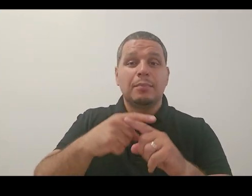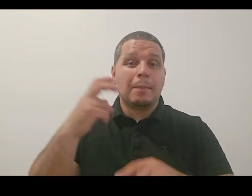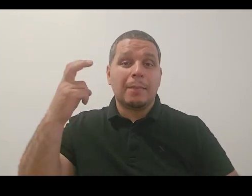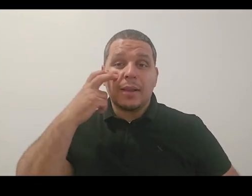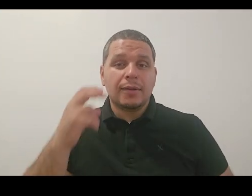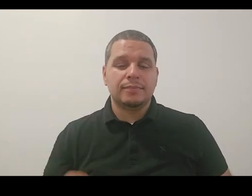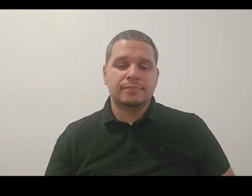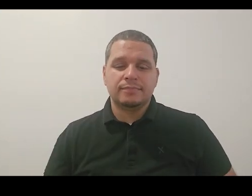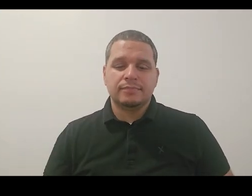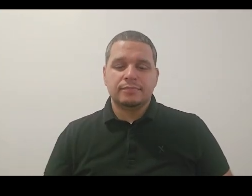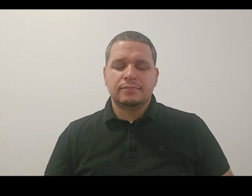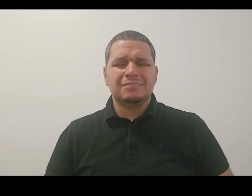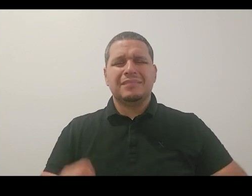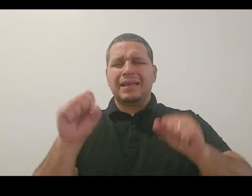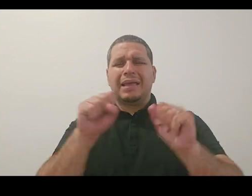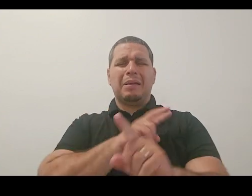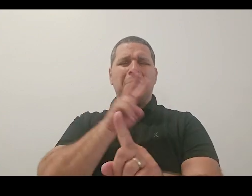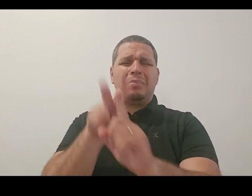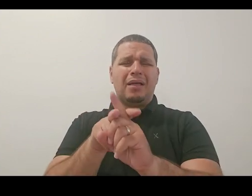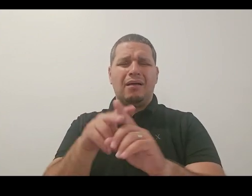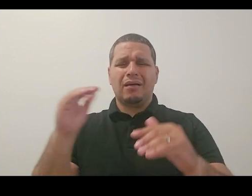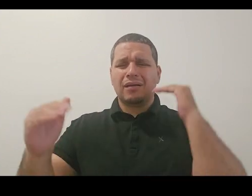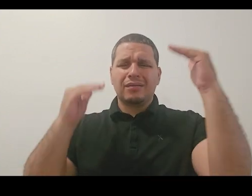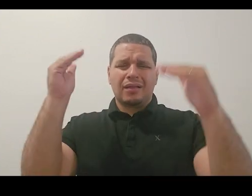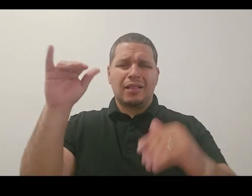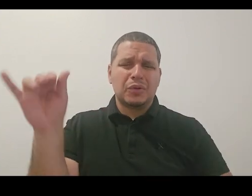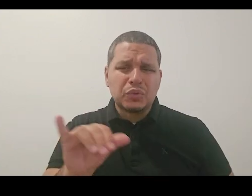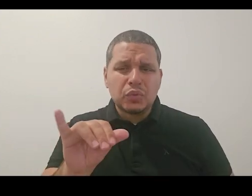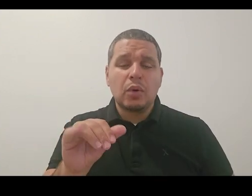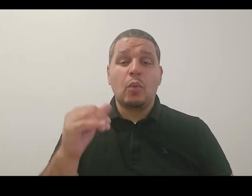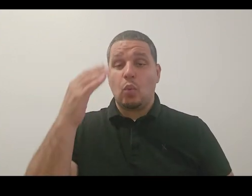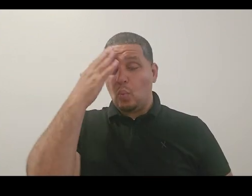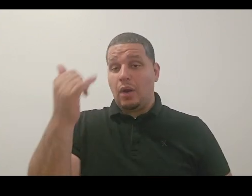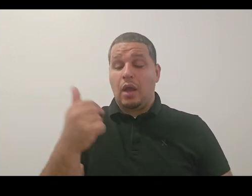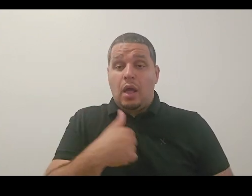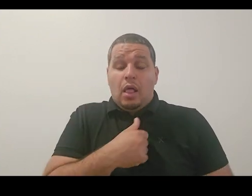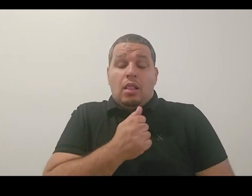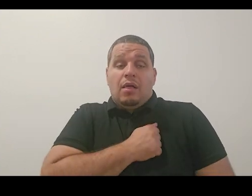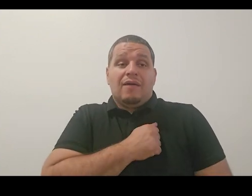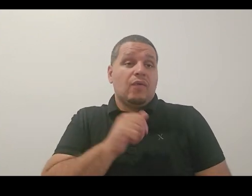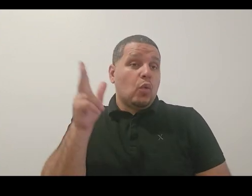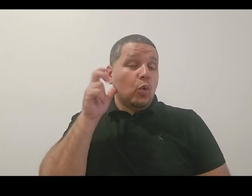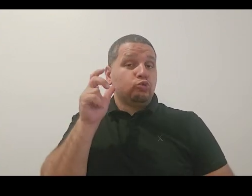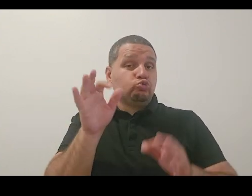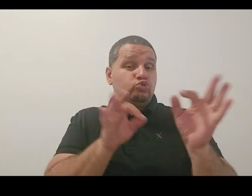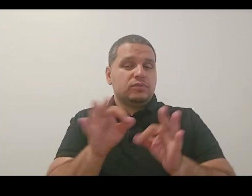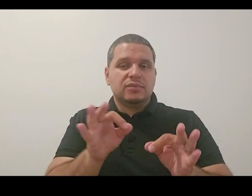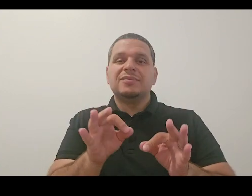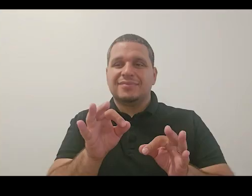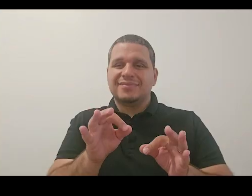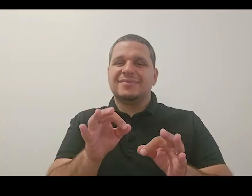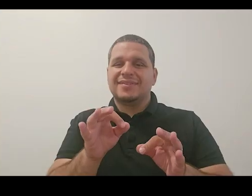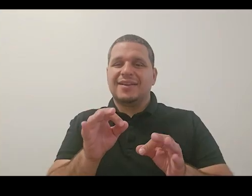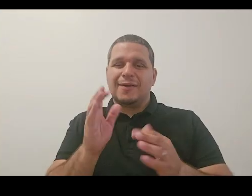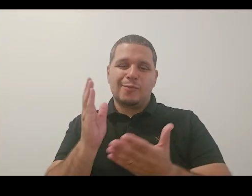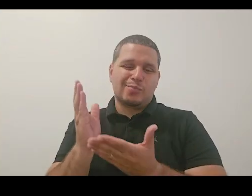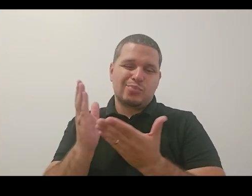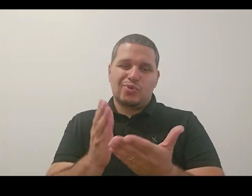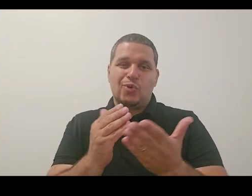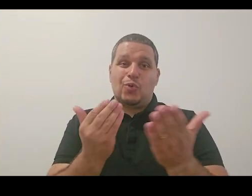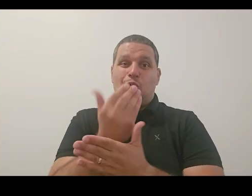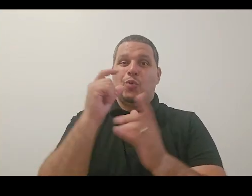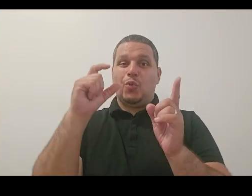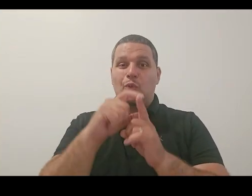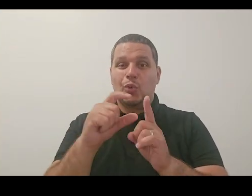vision and blind. It also could totally apply to adults too. But one of the reasons that I love audio description is to